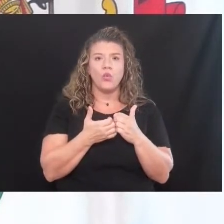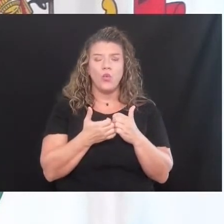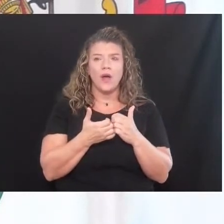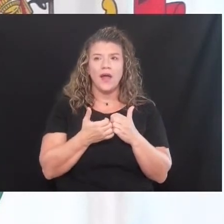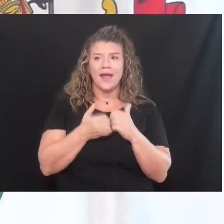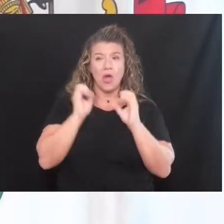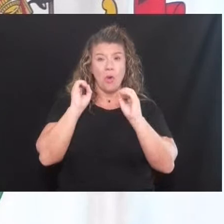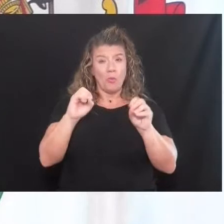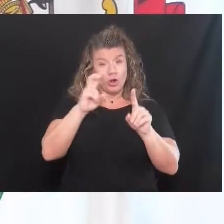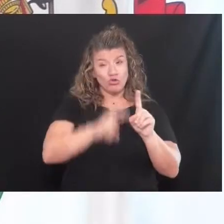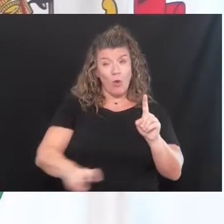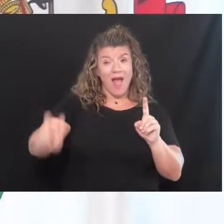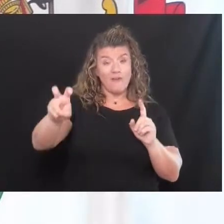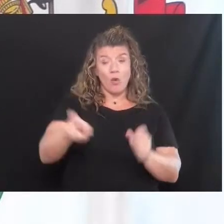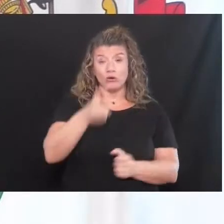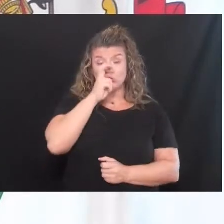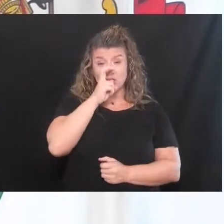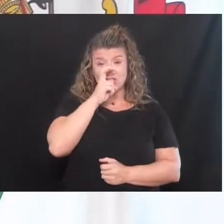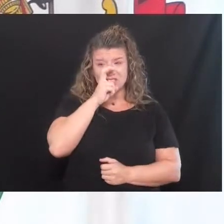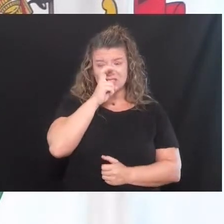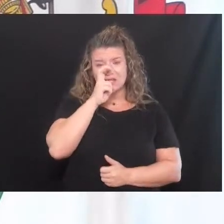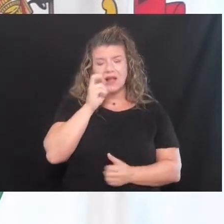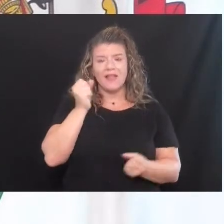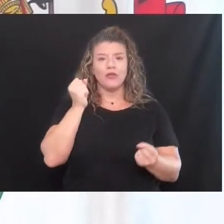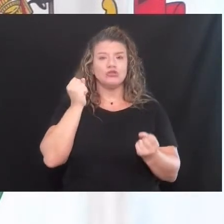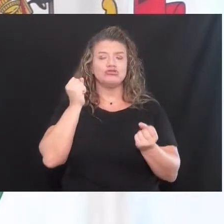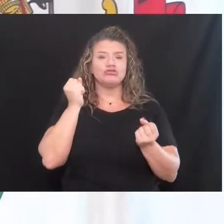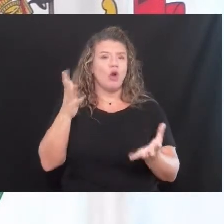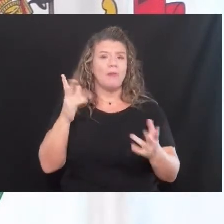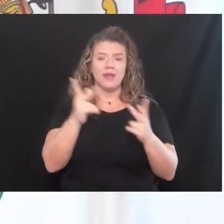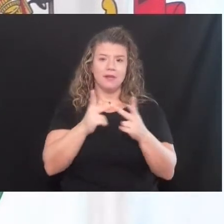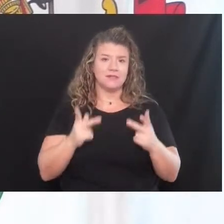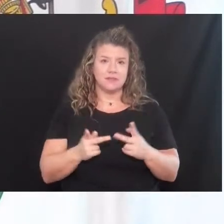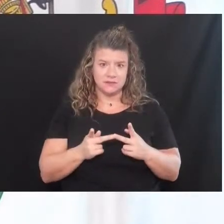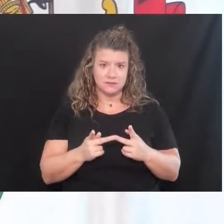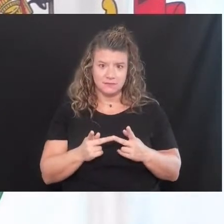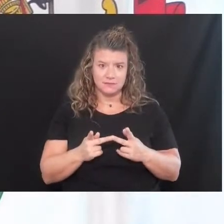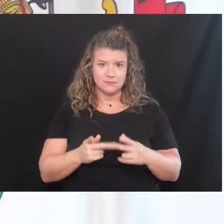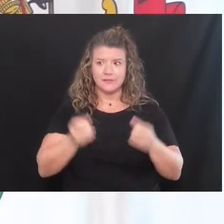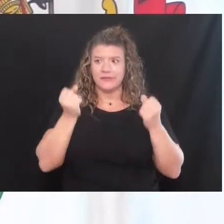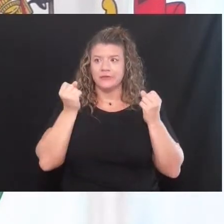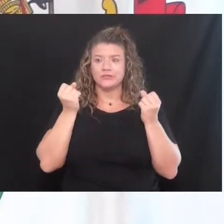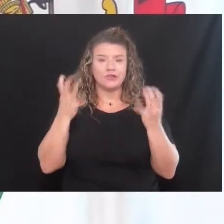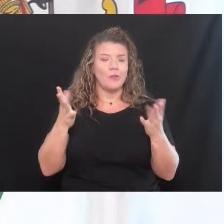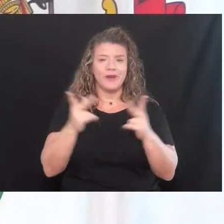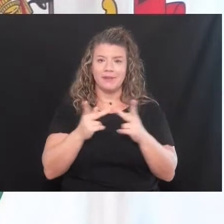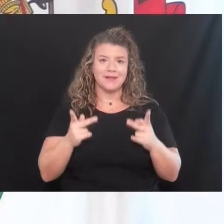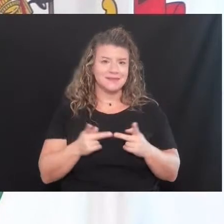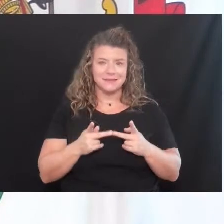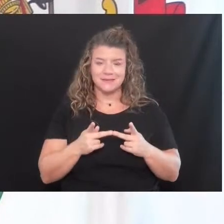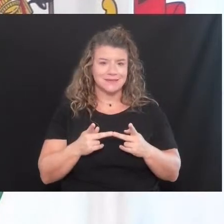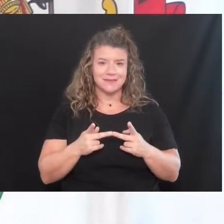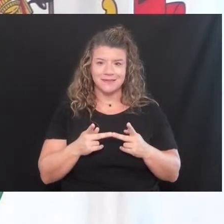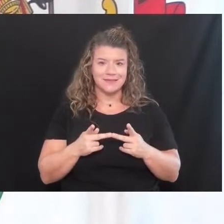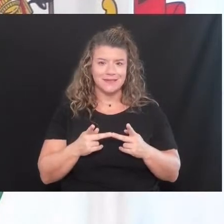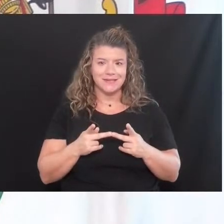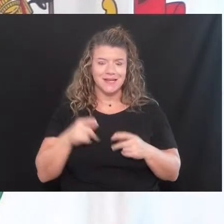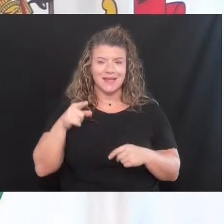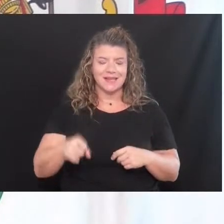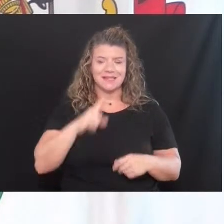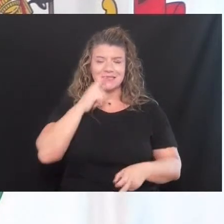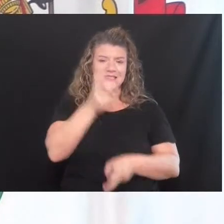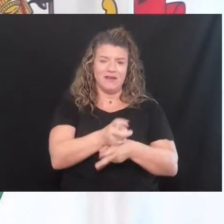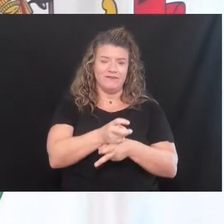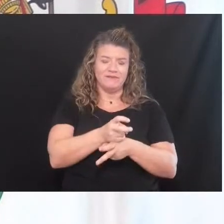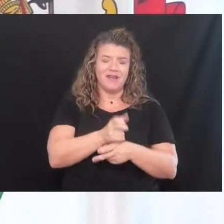putting on travel restrictions and everything. There's so many places that this is really tough. I